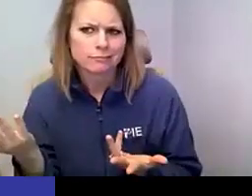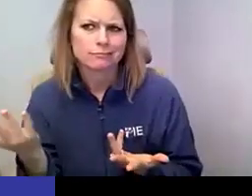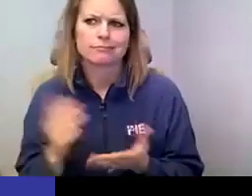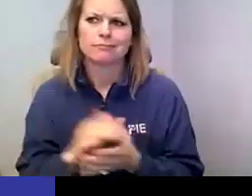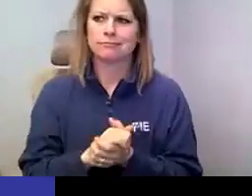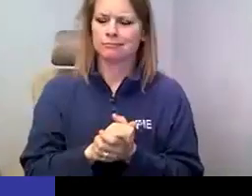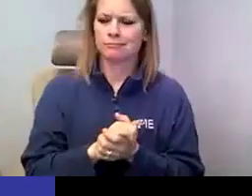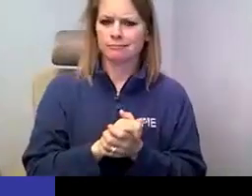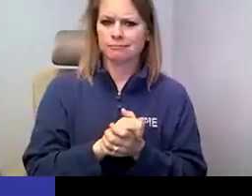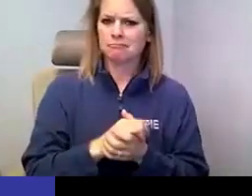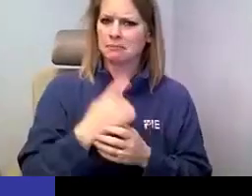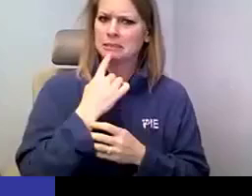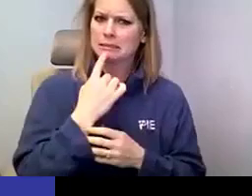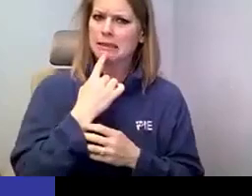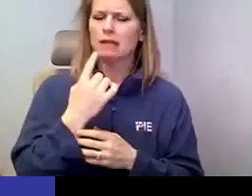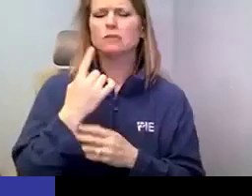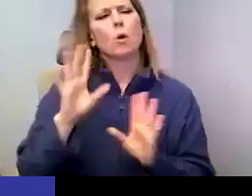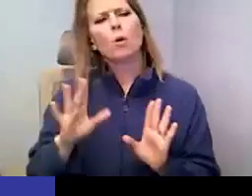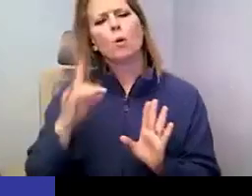considered